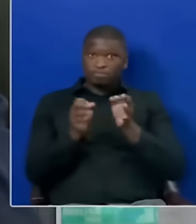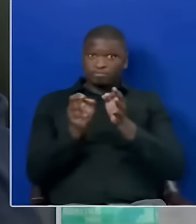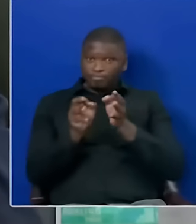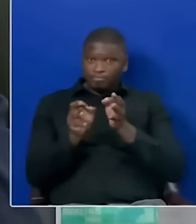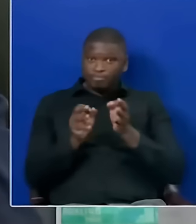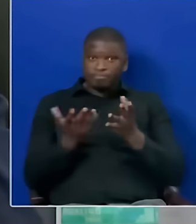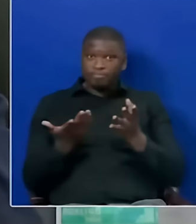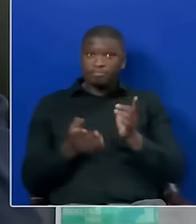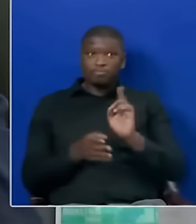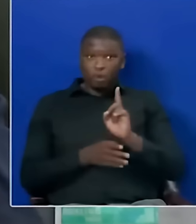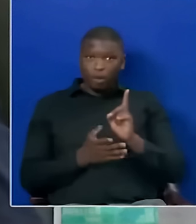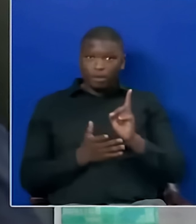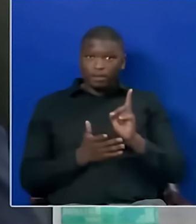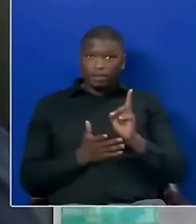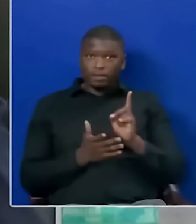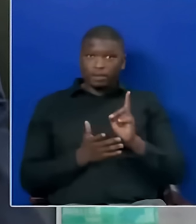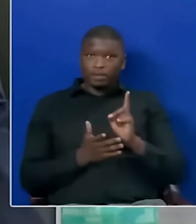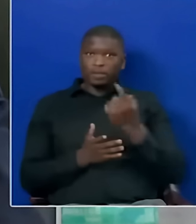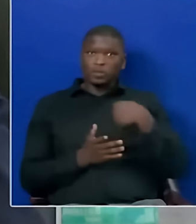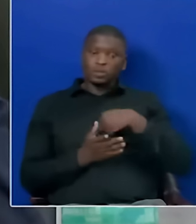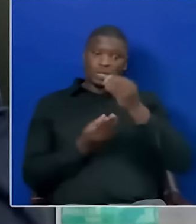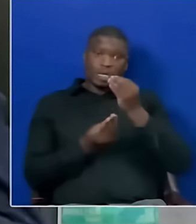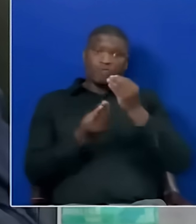to the commission, what were they?